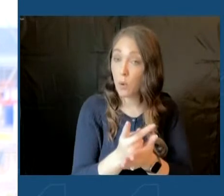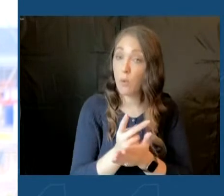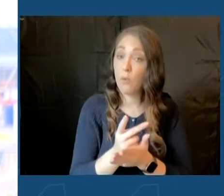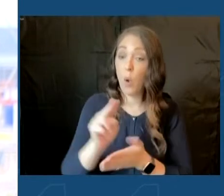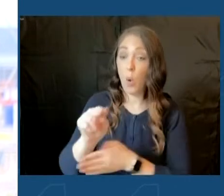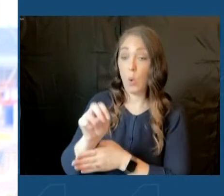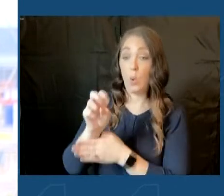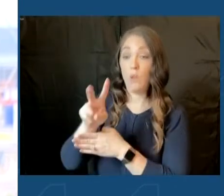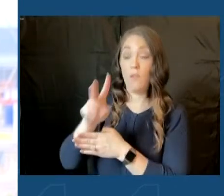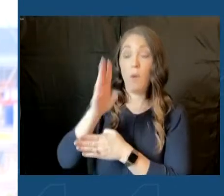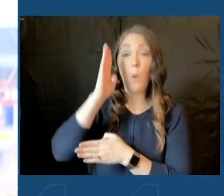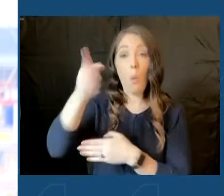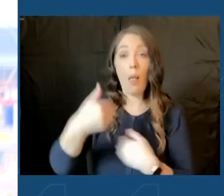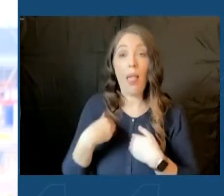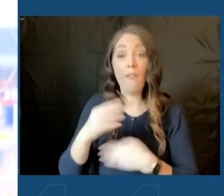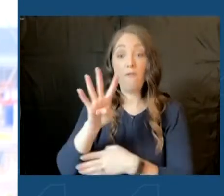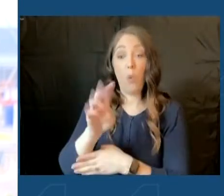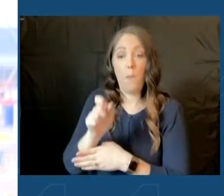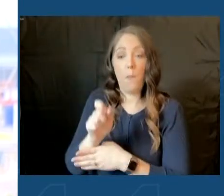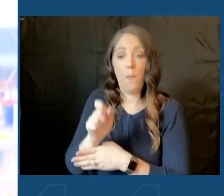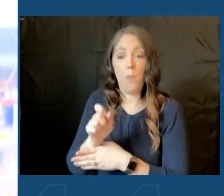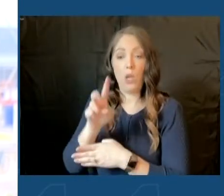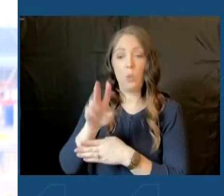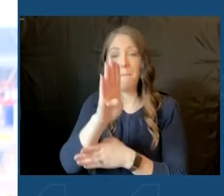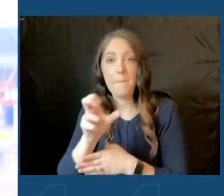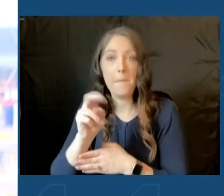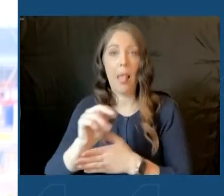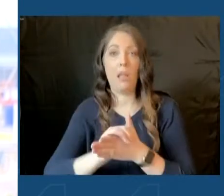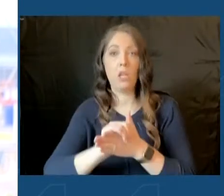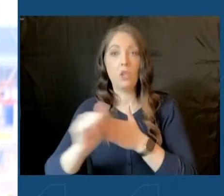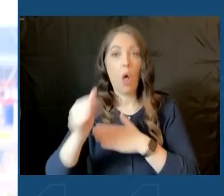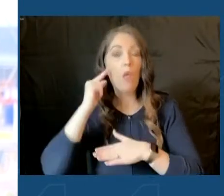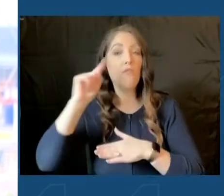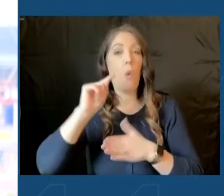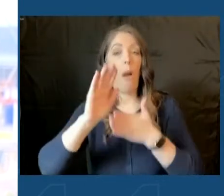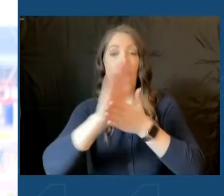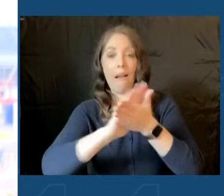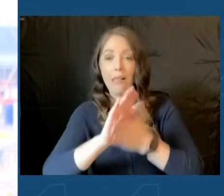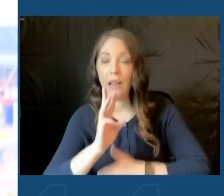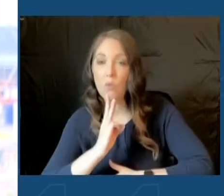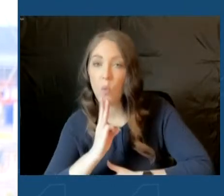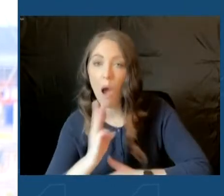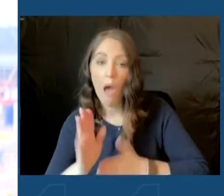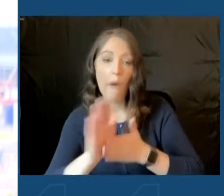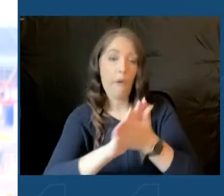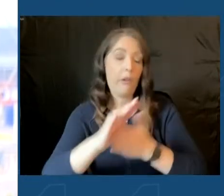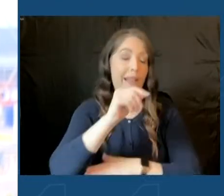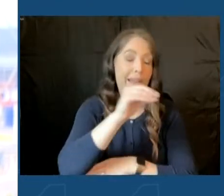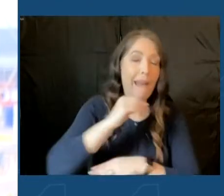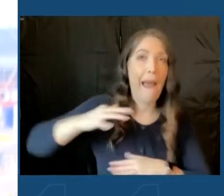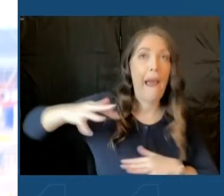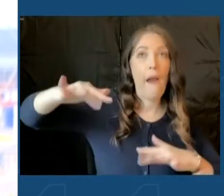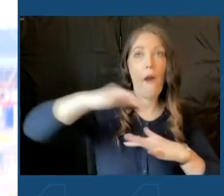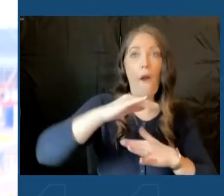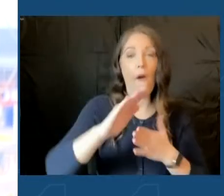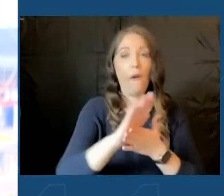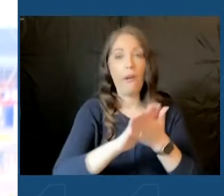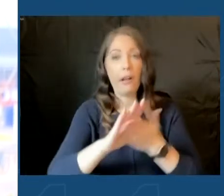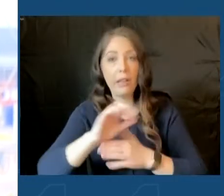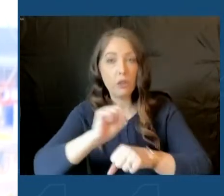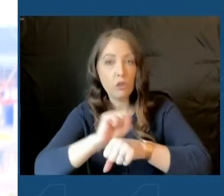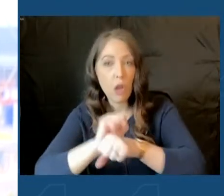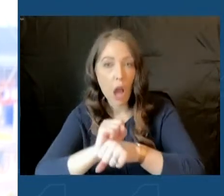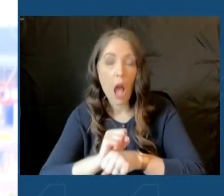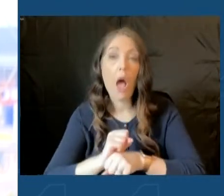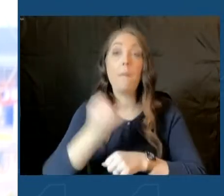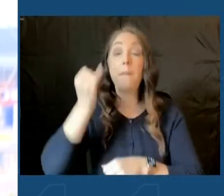billion bond act to help the Clean Water, Clean Air, and Green Jobs Investment Act. And if that passes, we'll have funding for